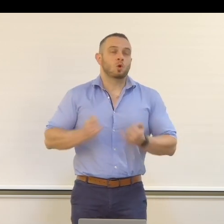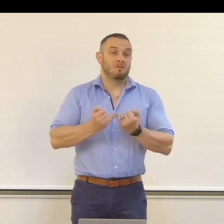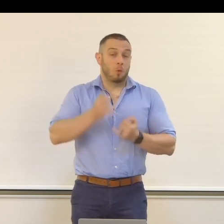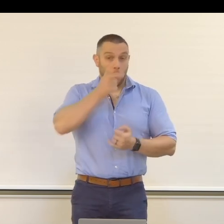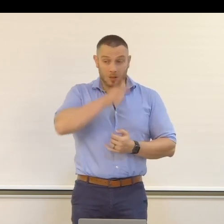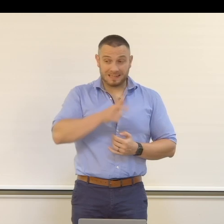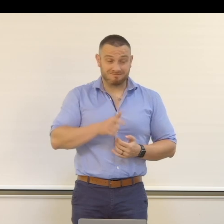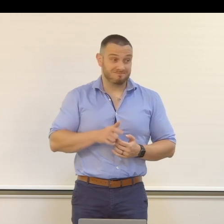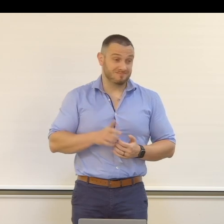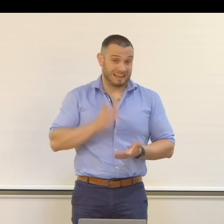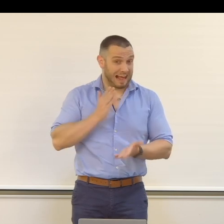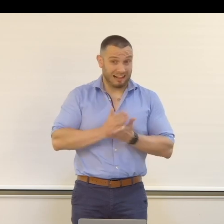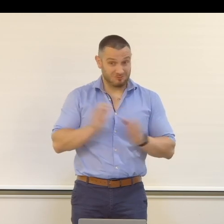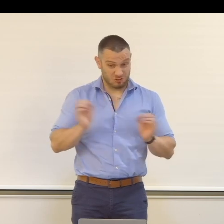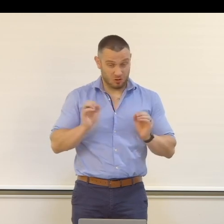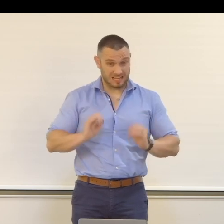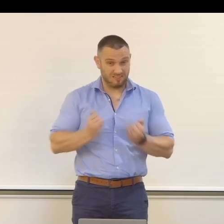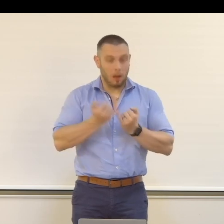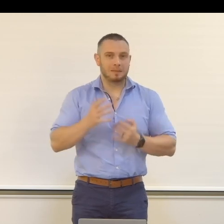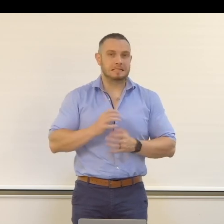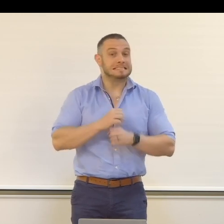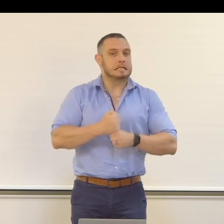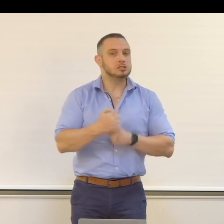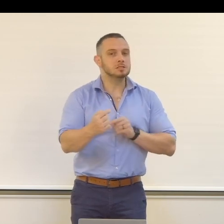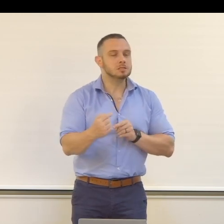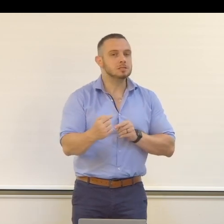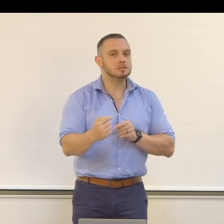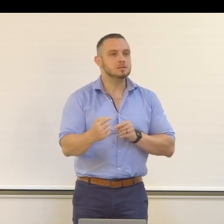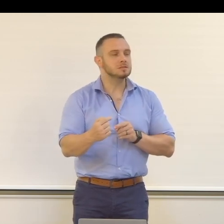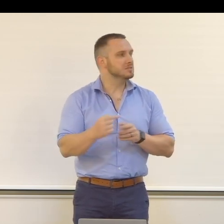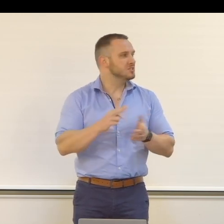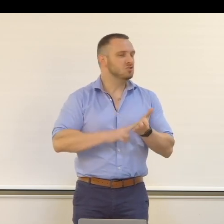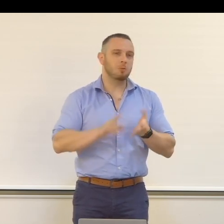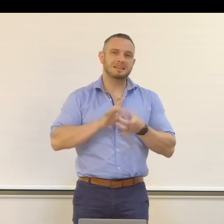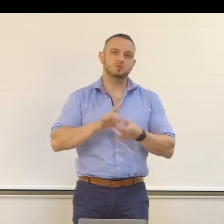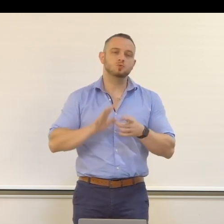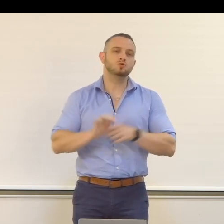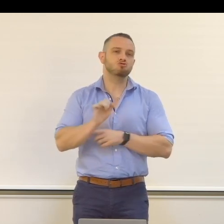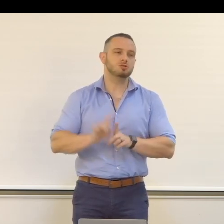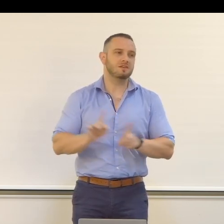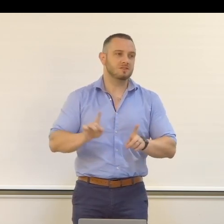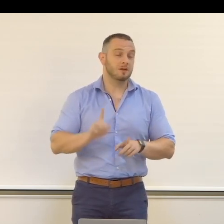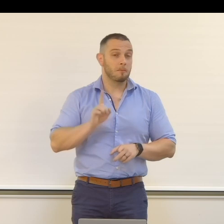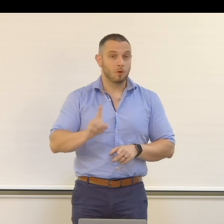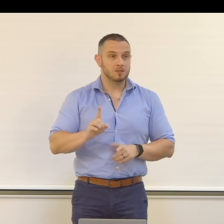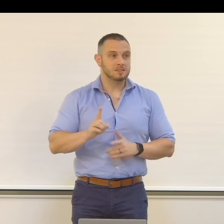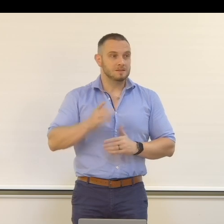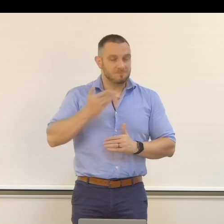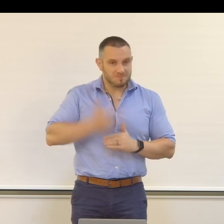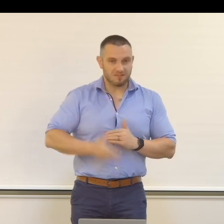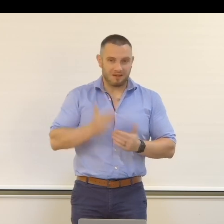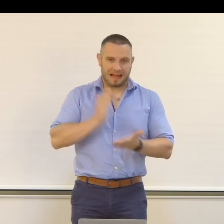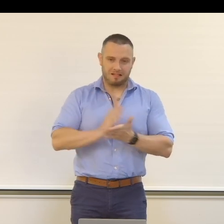we never had a conflict. We had tensions, mainly due to cultural differences, but it never went to the point